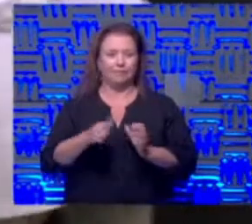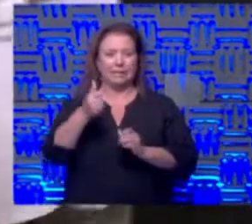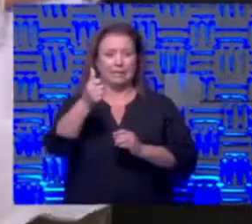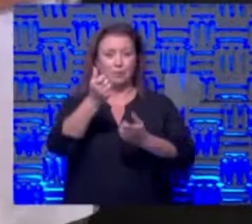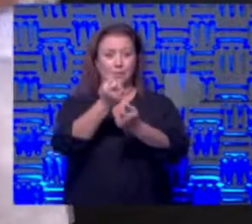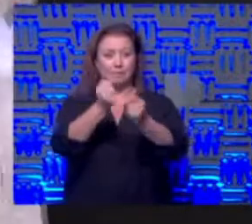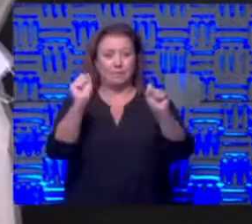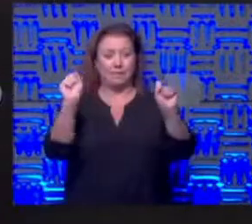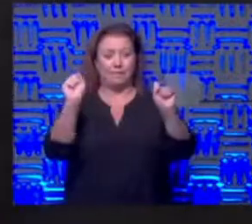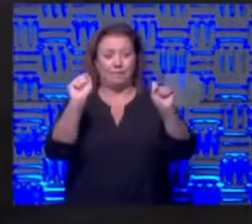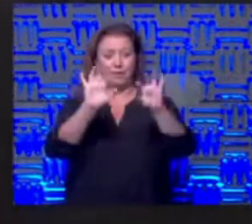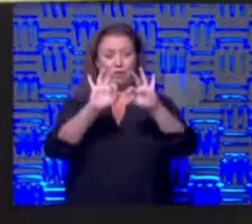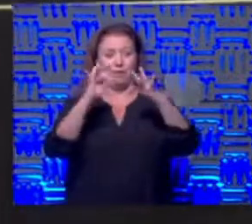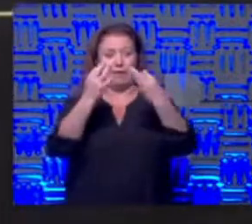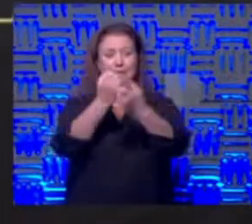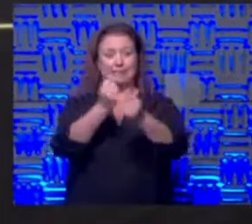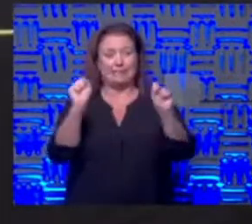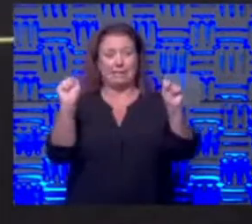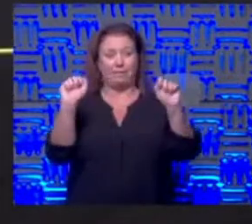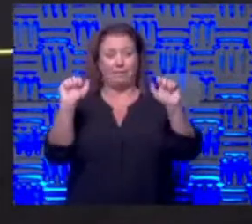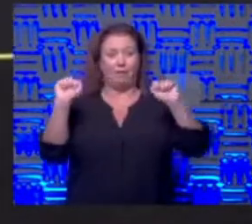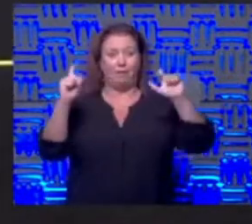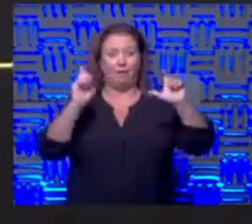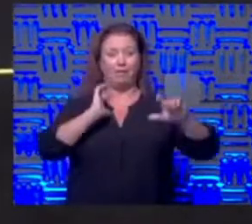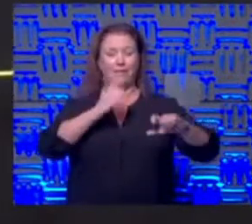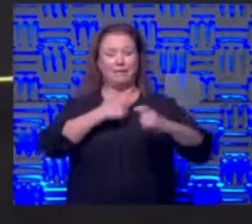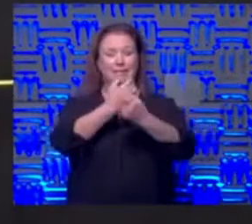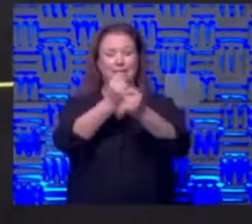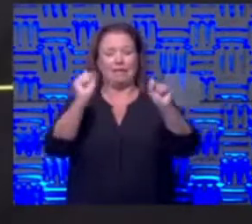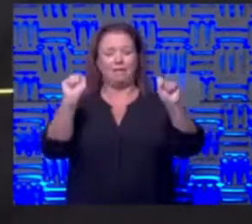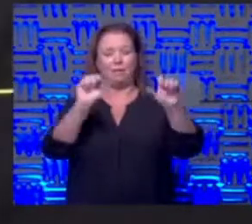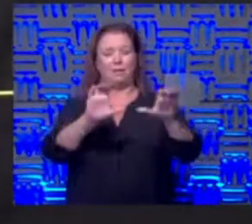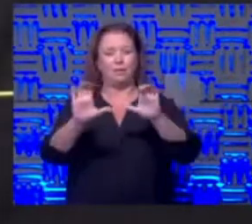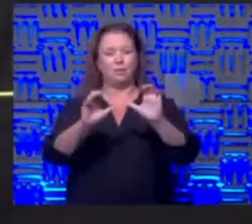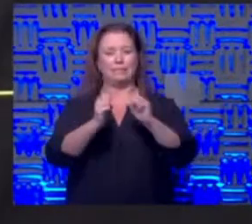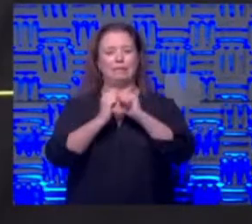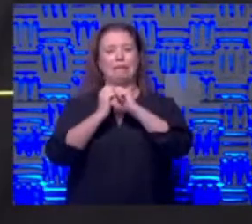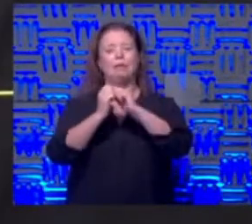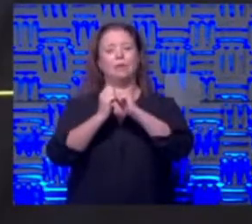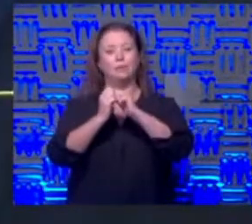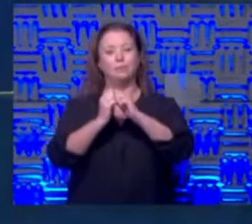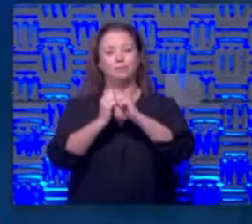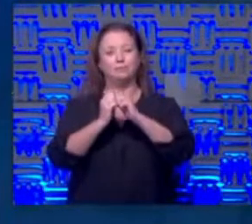yourself safe. Keep your family safe. Keep all of us safe. We can do it together.